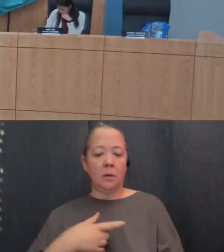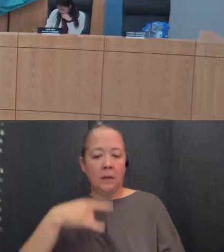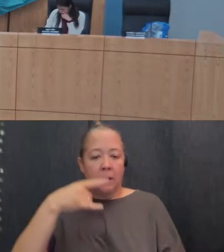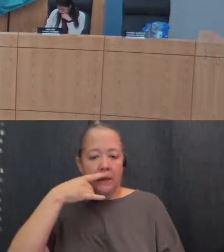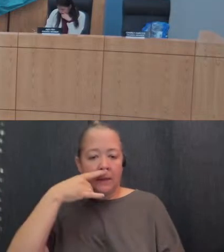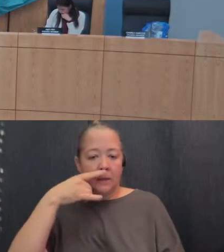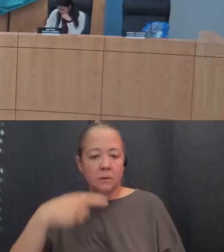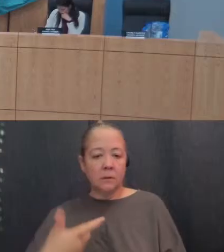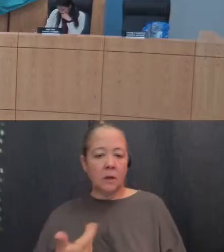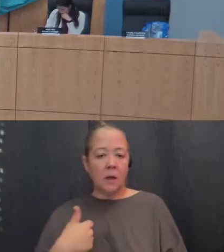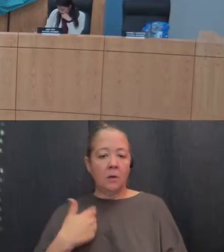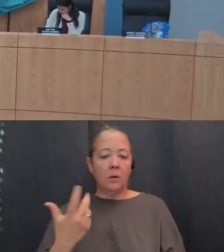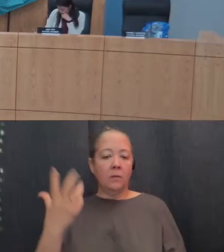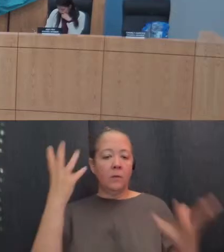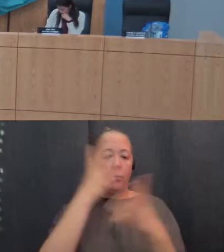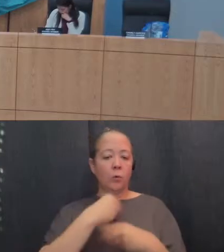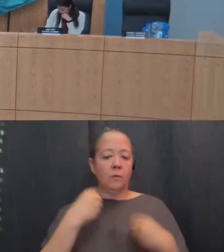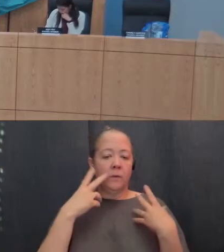because I got them by myself.